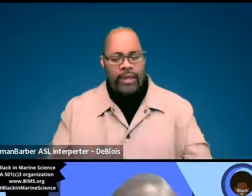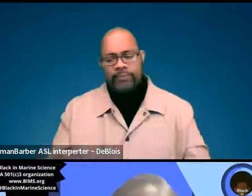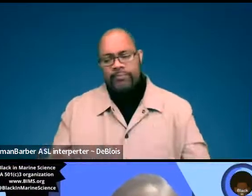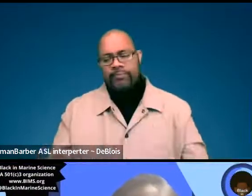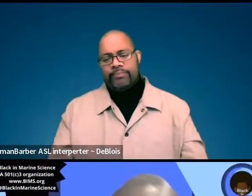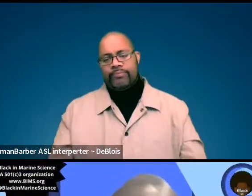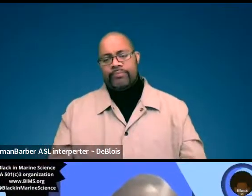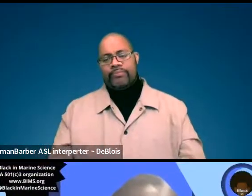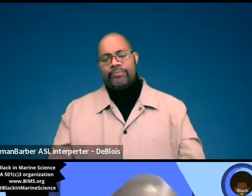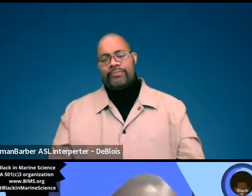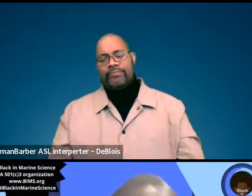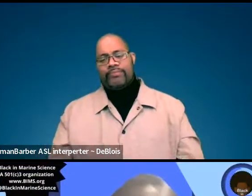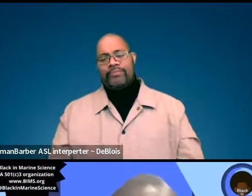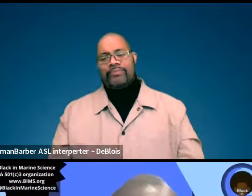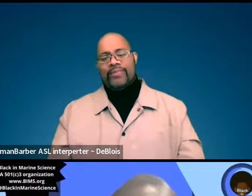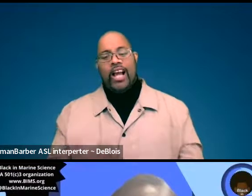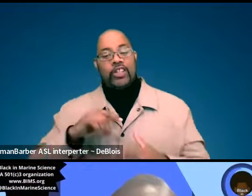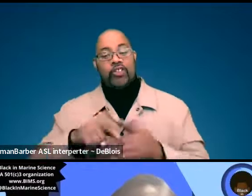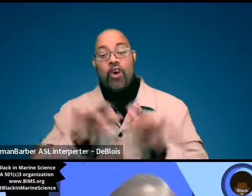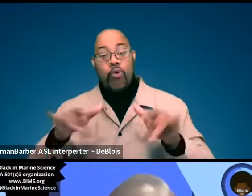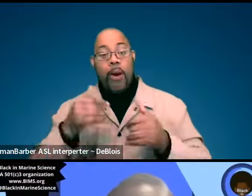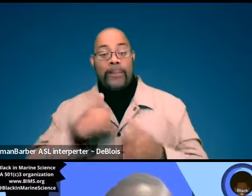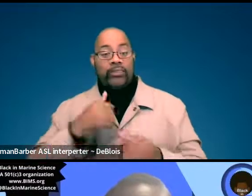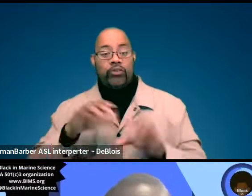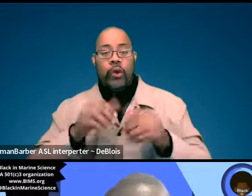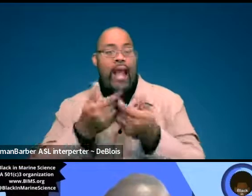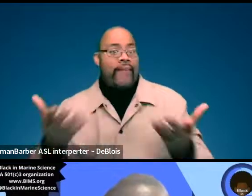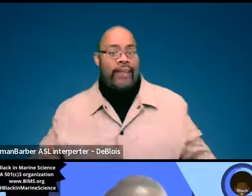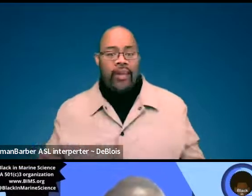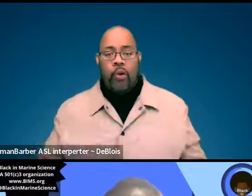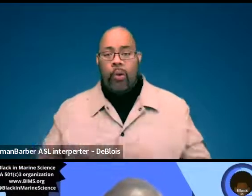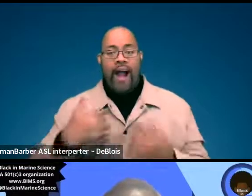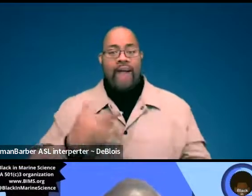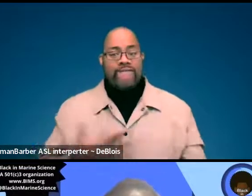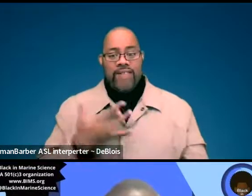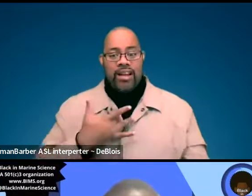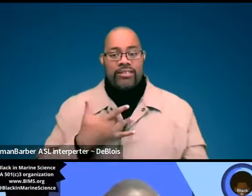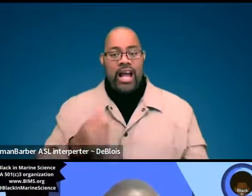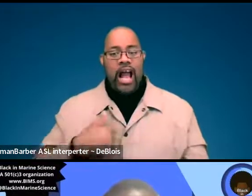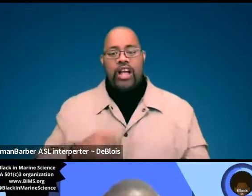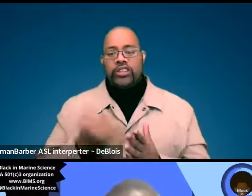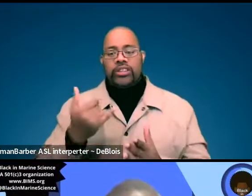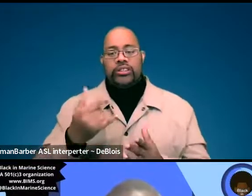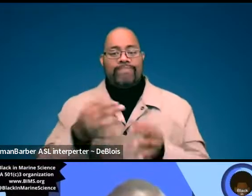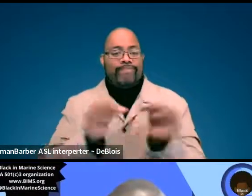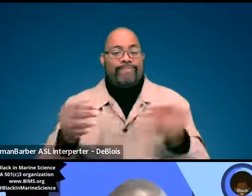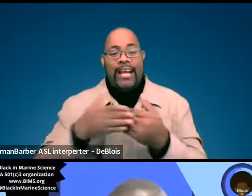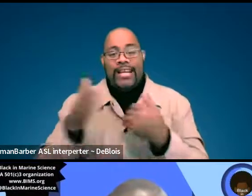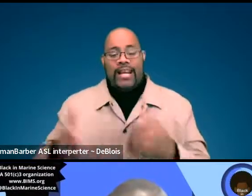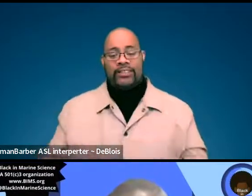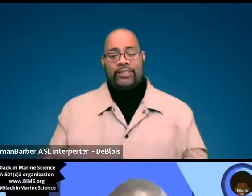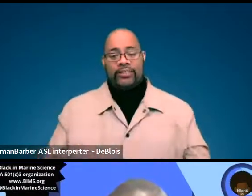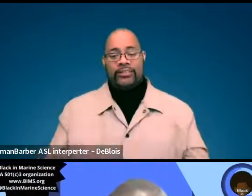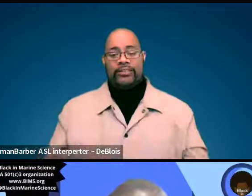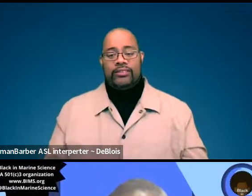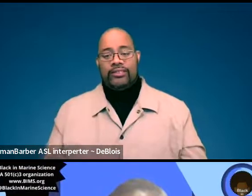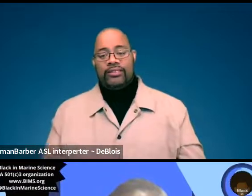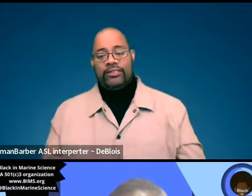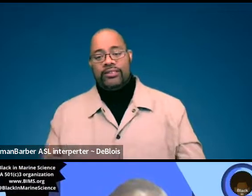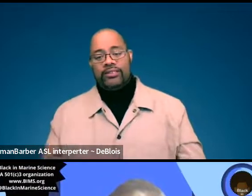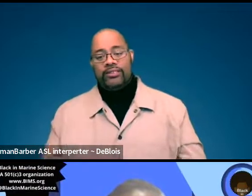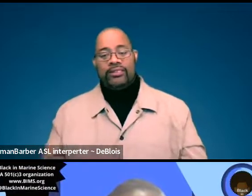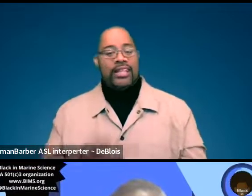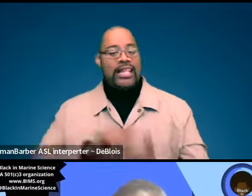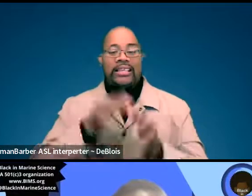I literally just started recording myself doing anything. And then when I felt like it, I would just put a caption next to it. It's